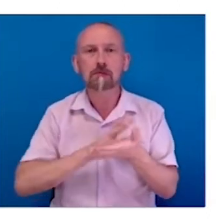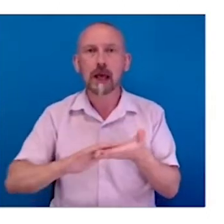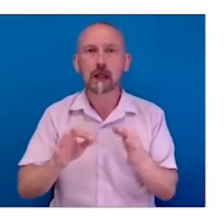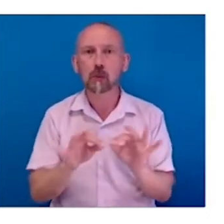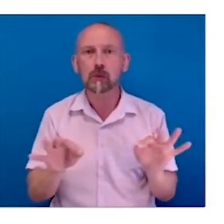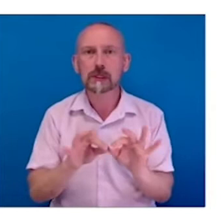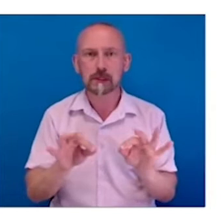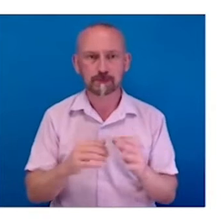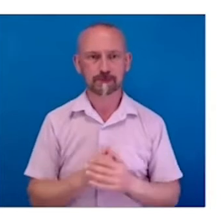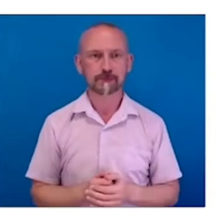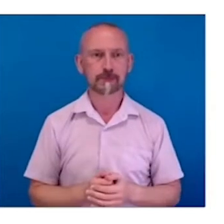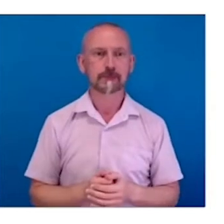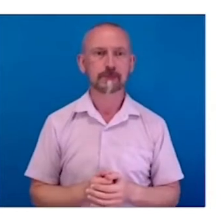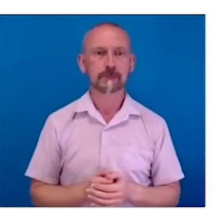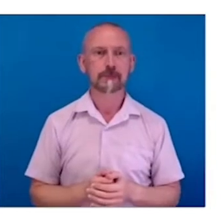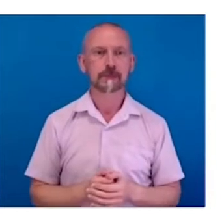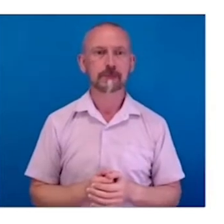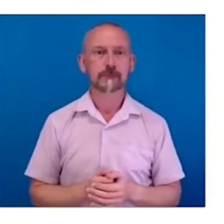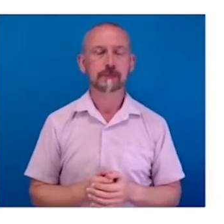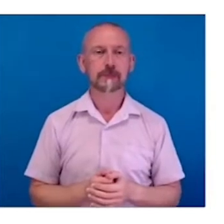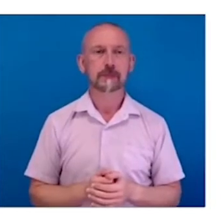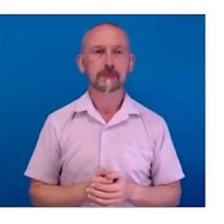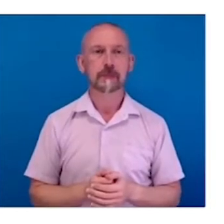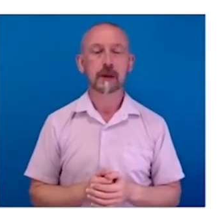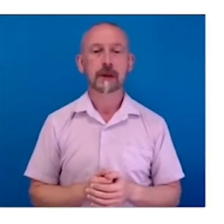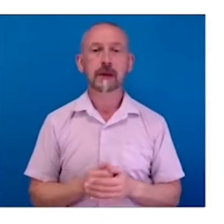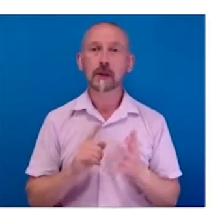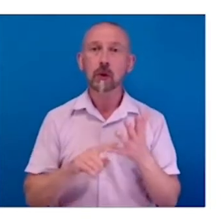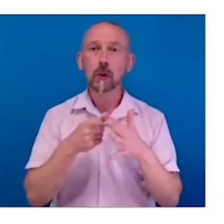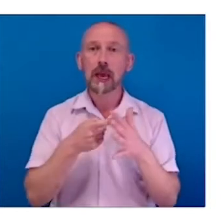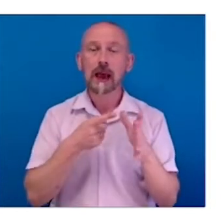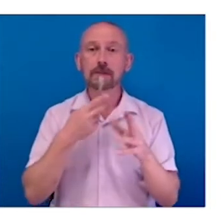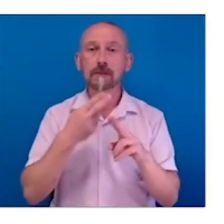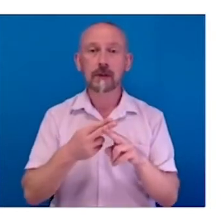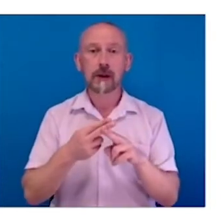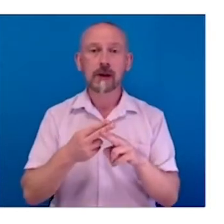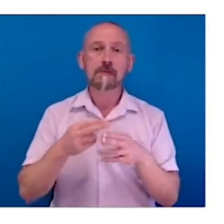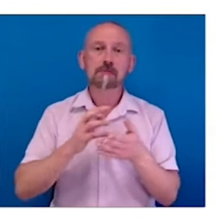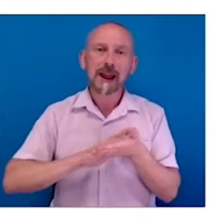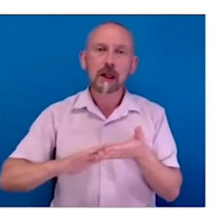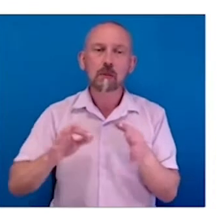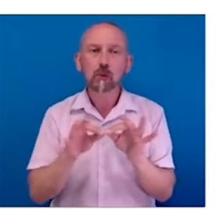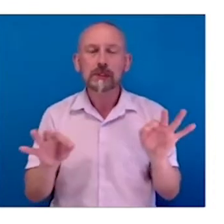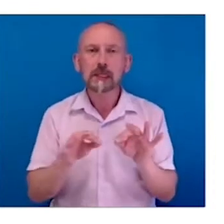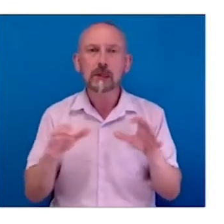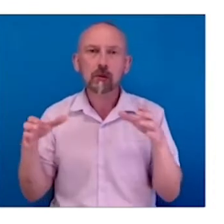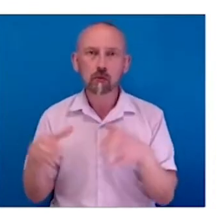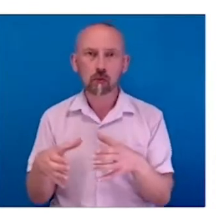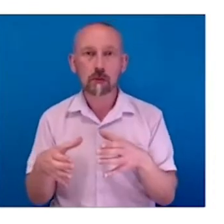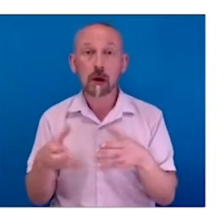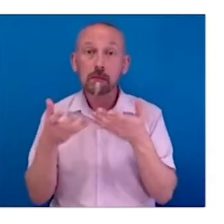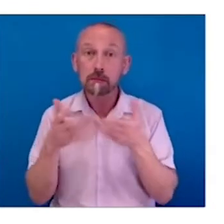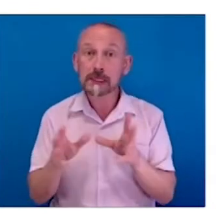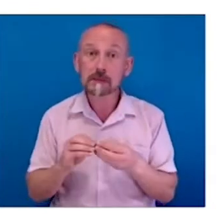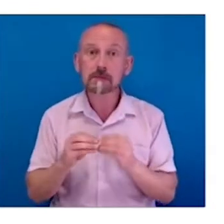Members of the UKAAF Braille Music Task Group have produced a series of 6 podcasts, which form